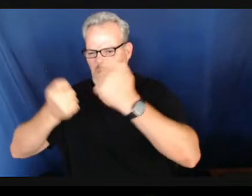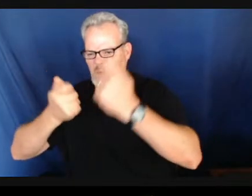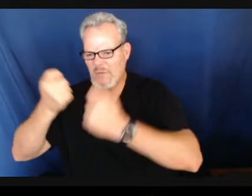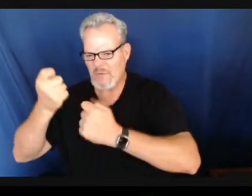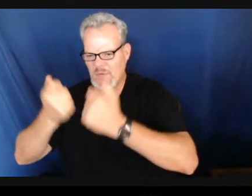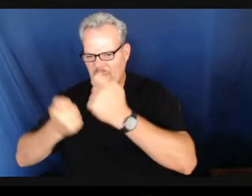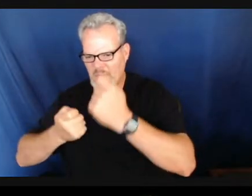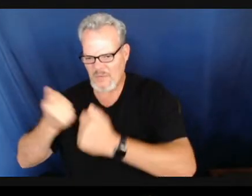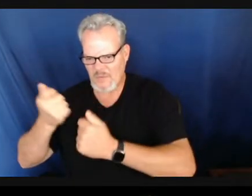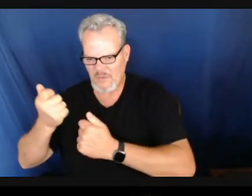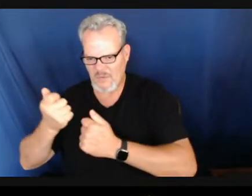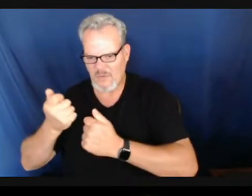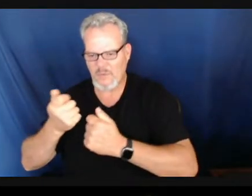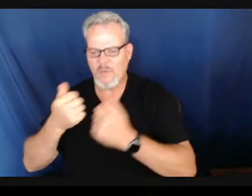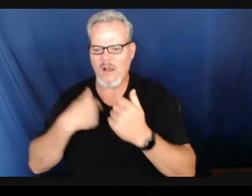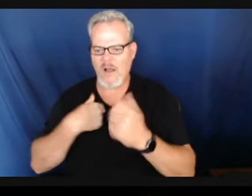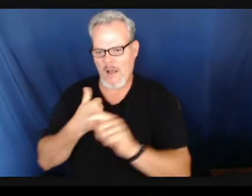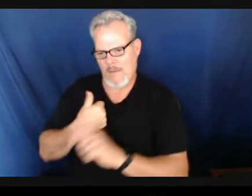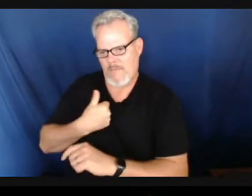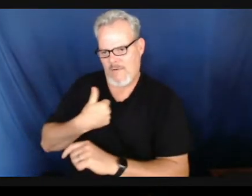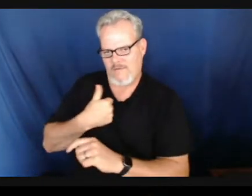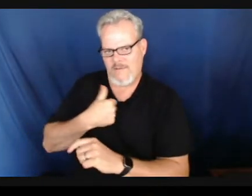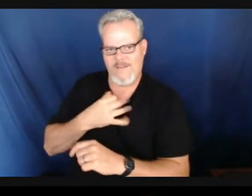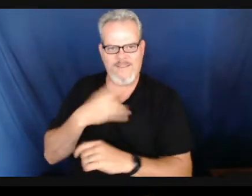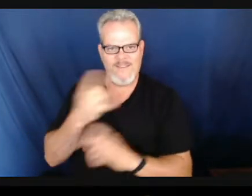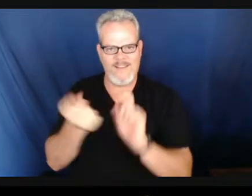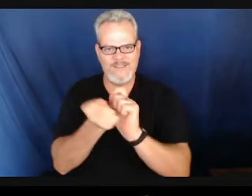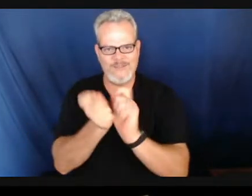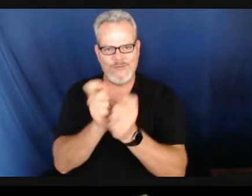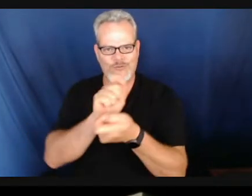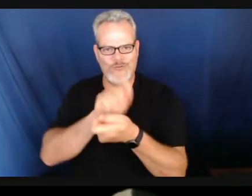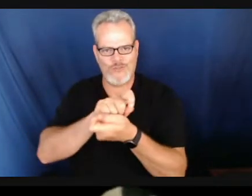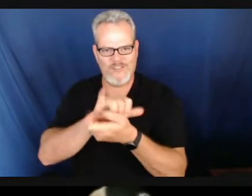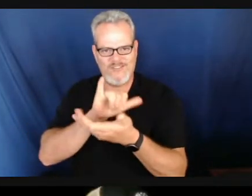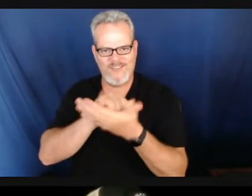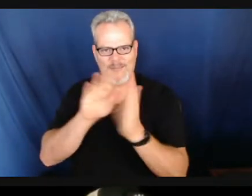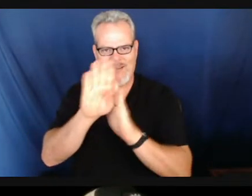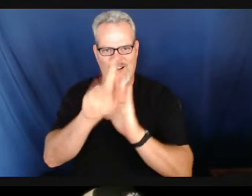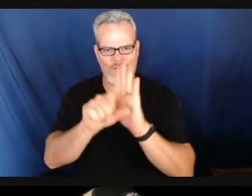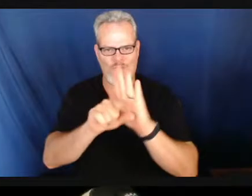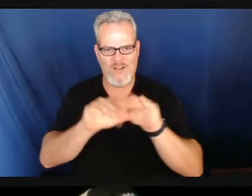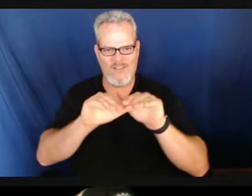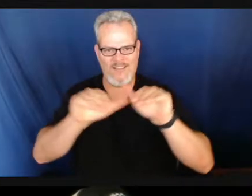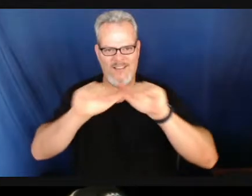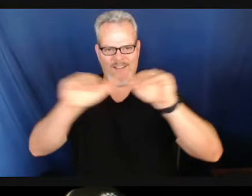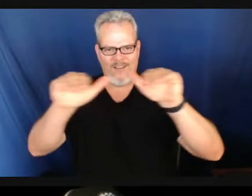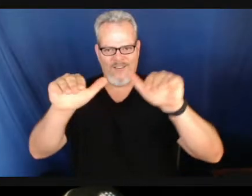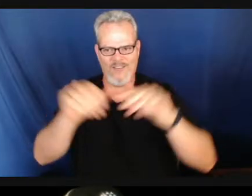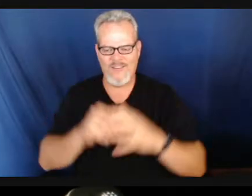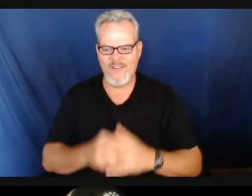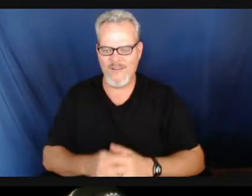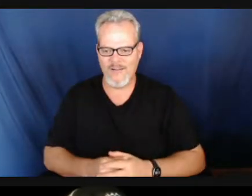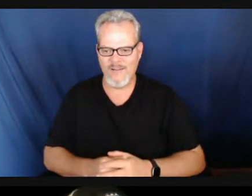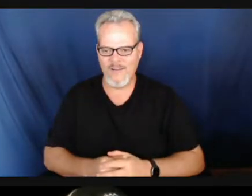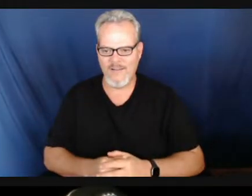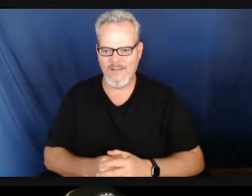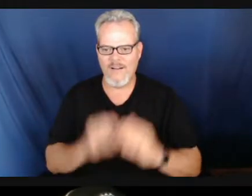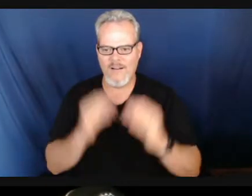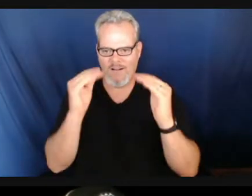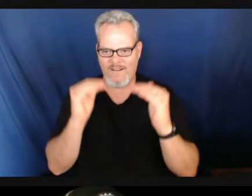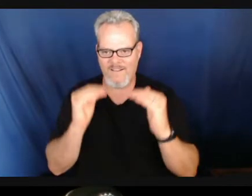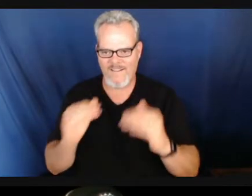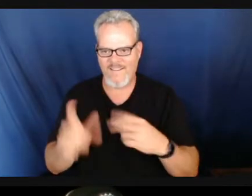I myself like to change the background layer as well, and